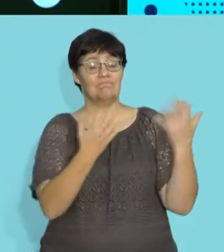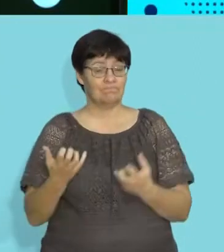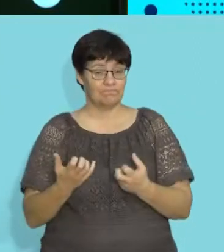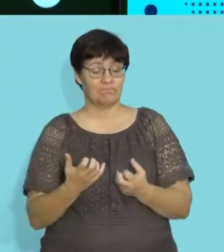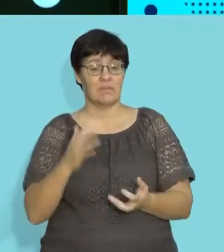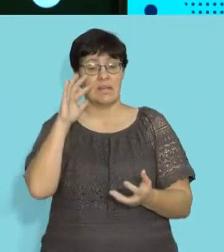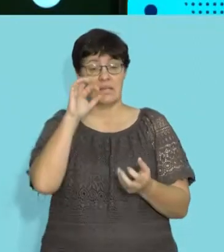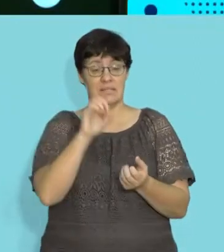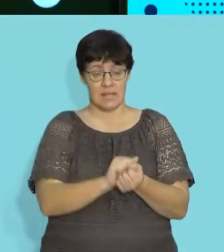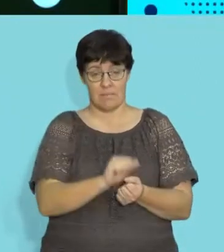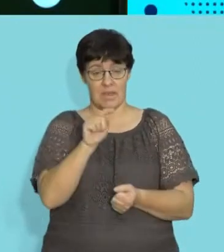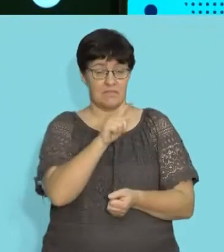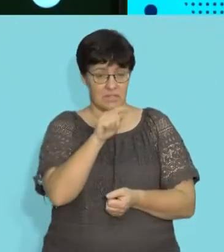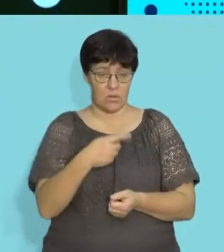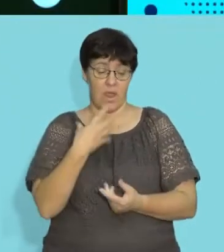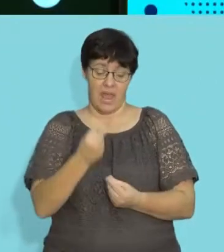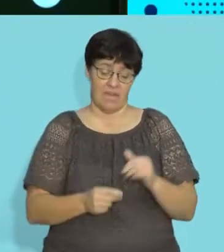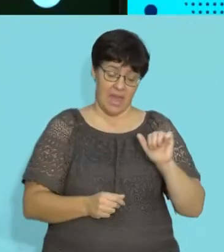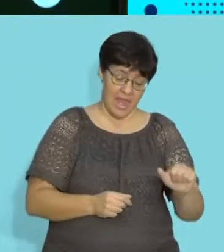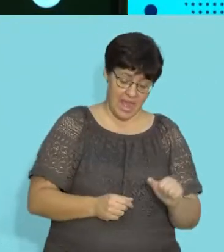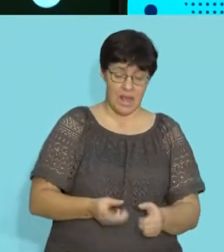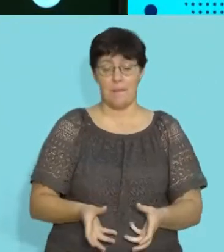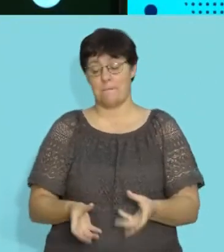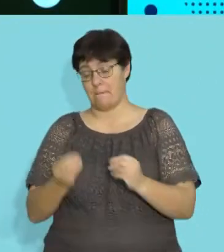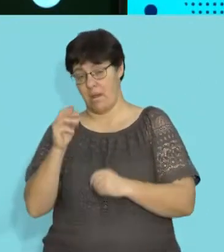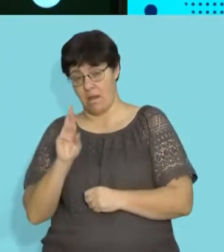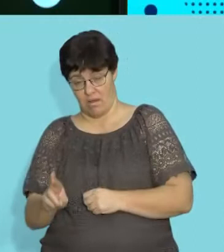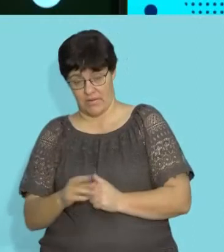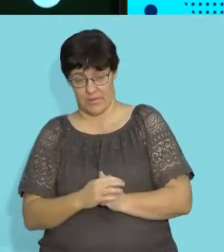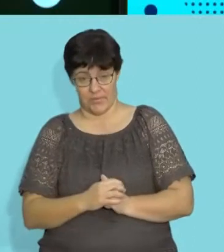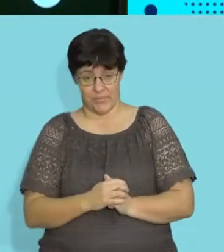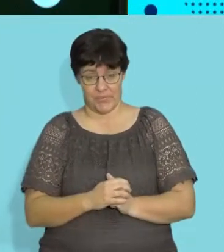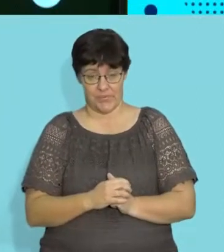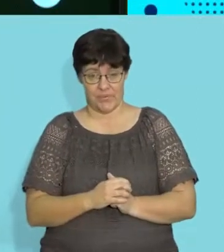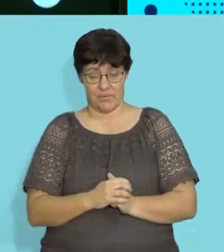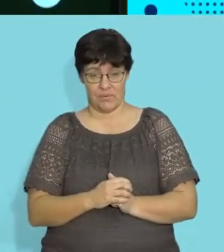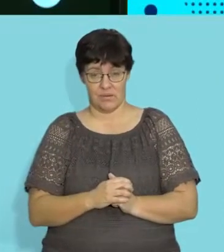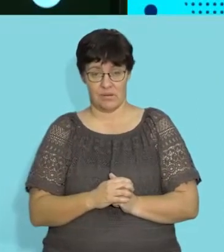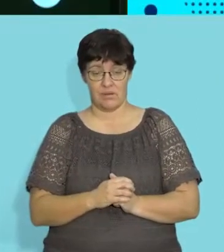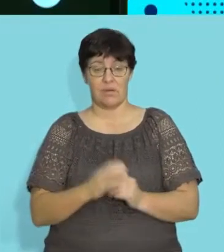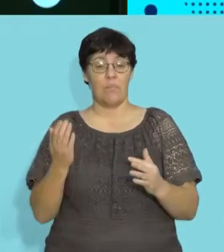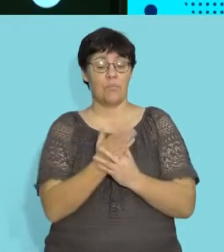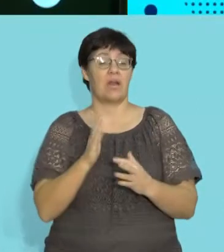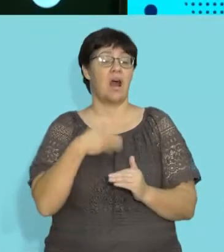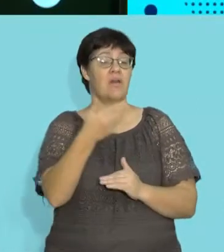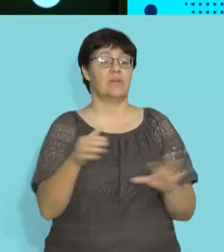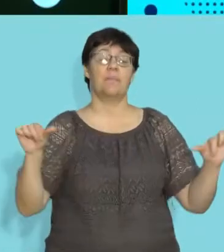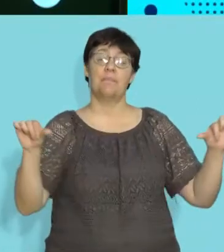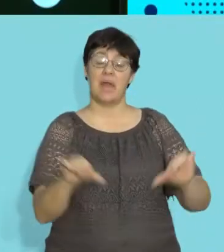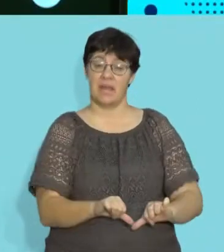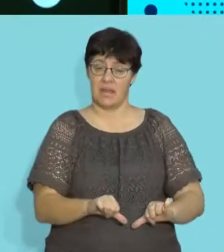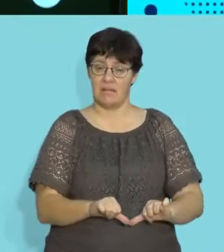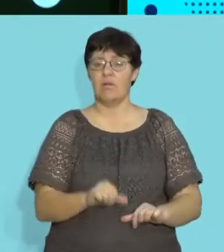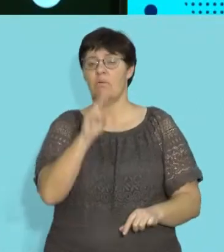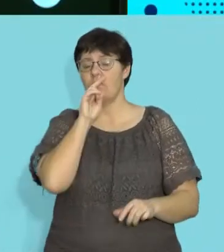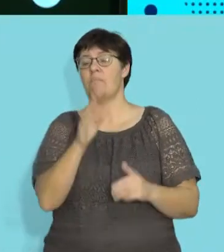able to calculate the sum to infinity once we had our A and once we had our R. After the break, we'll